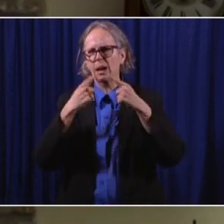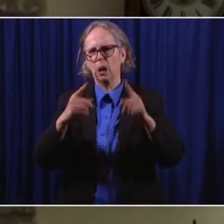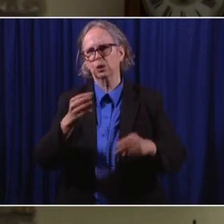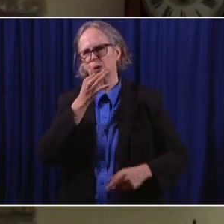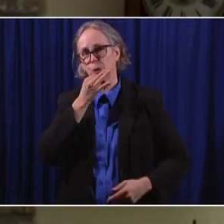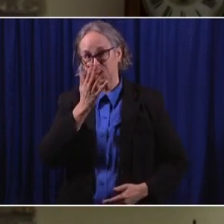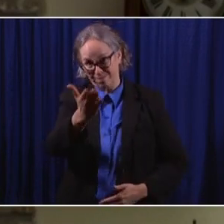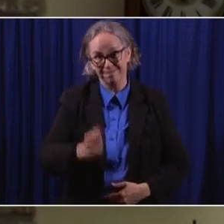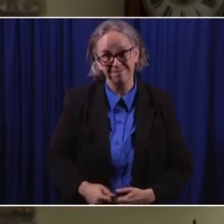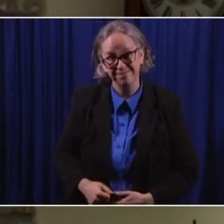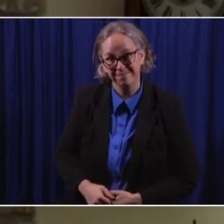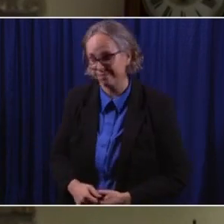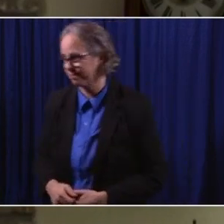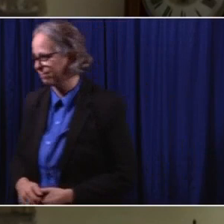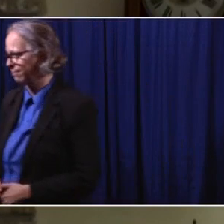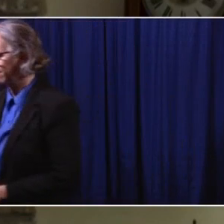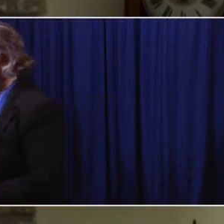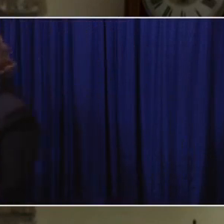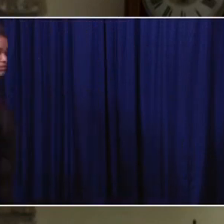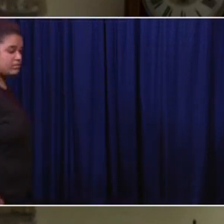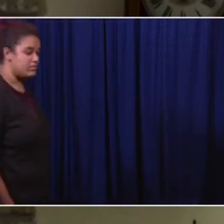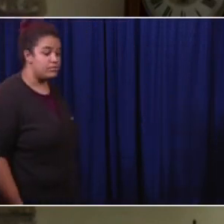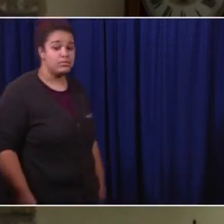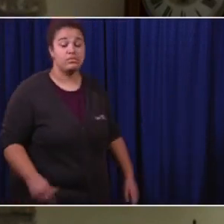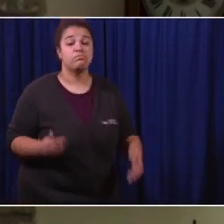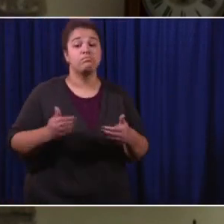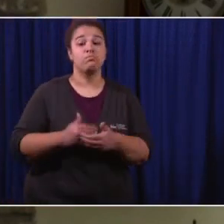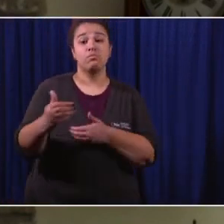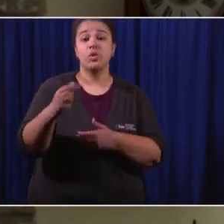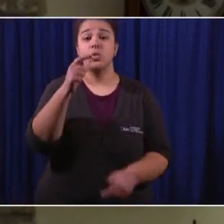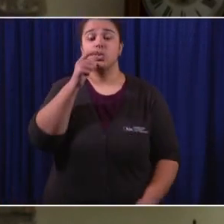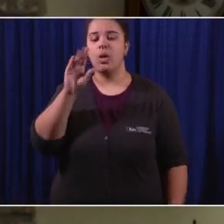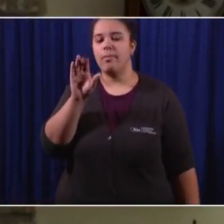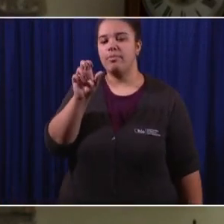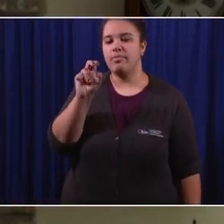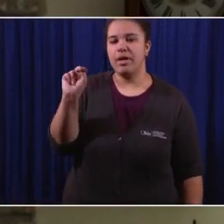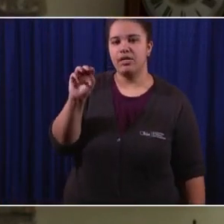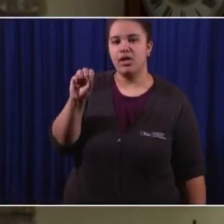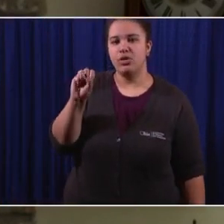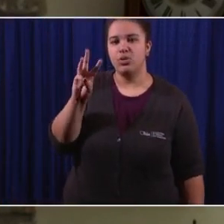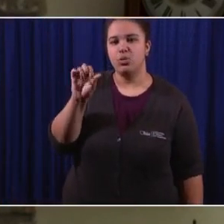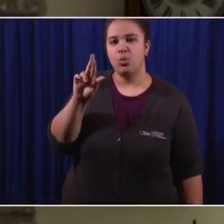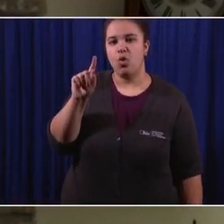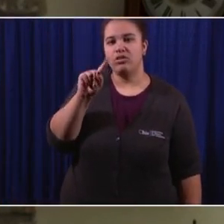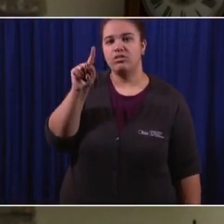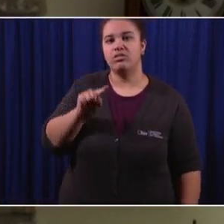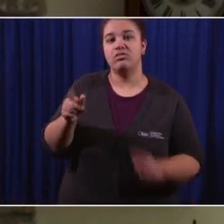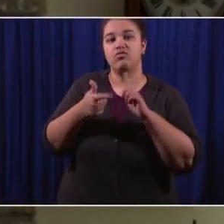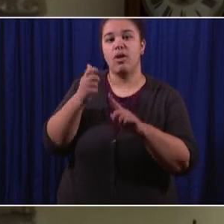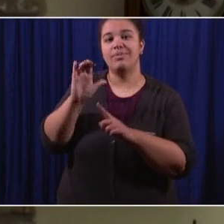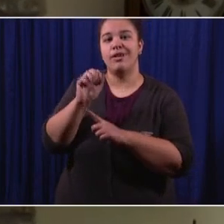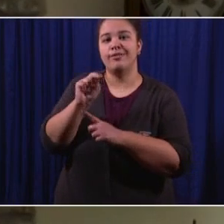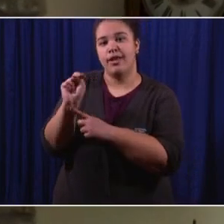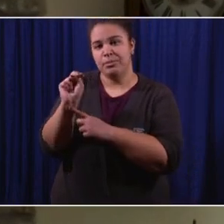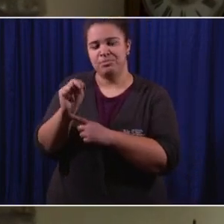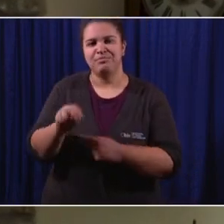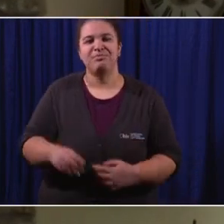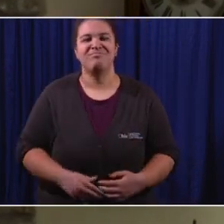Next question is from Ben Schwartz at WCPO in Cincinnati. Hey, Ben. Hi,